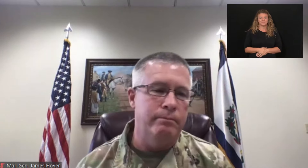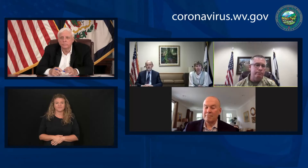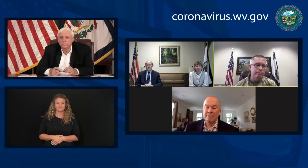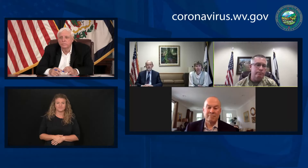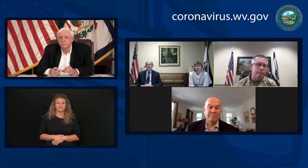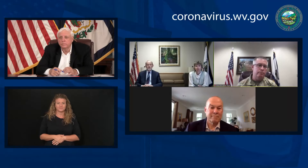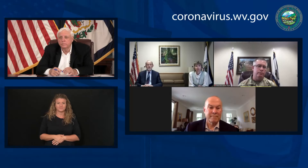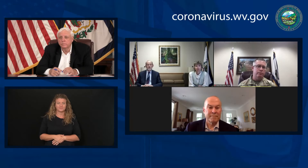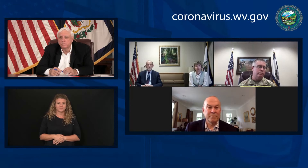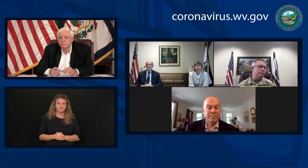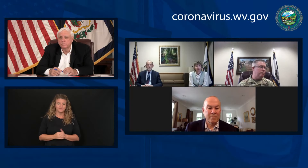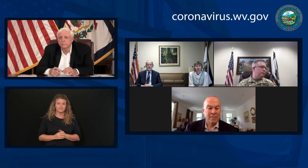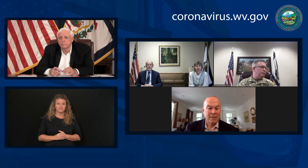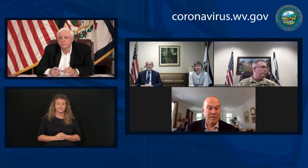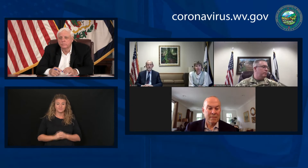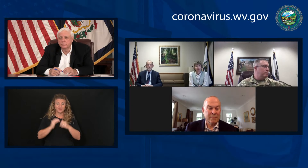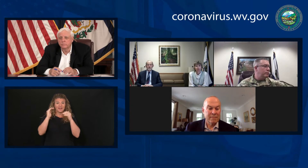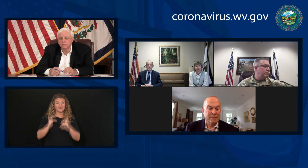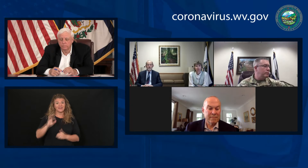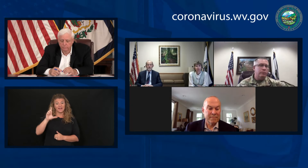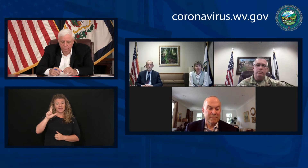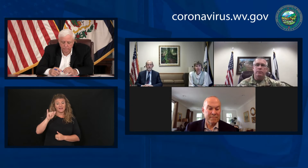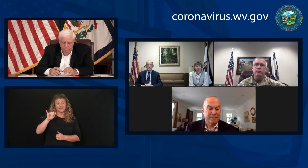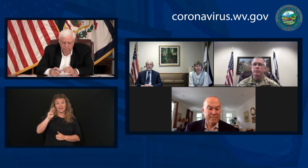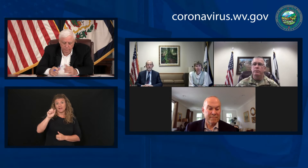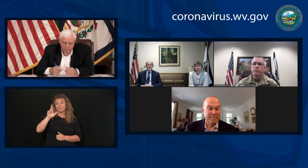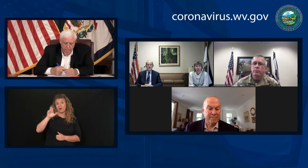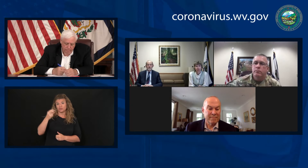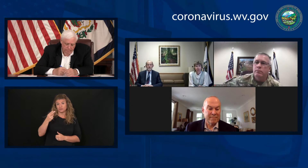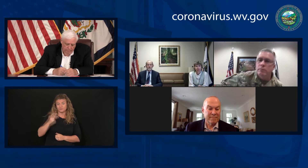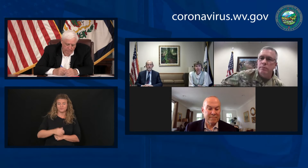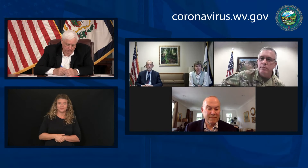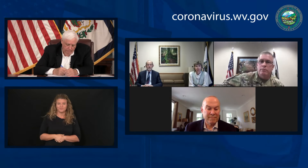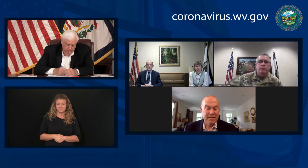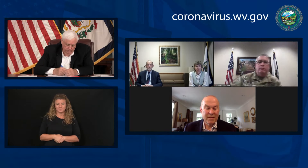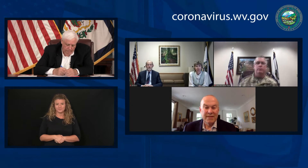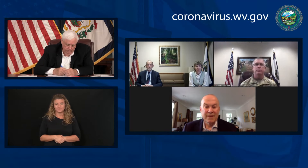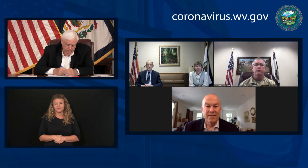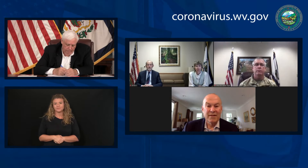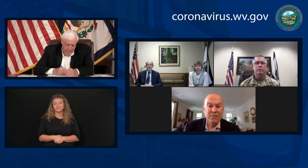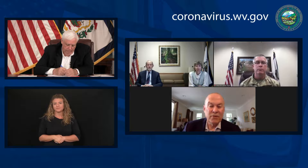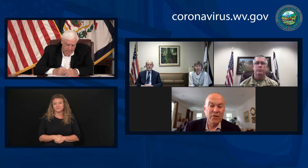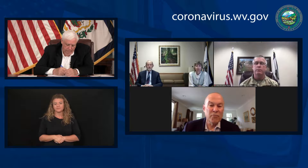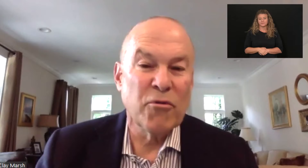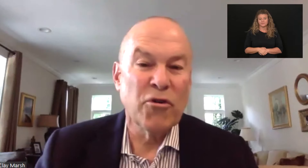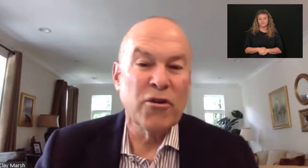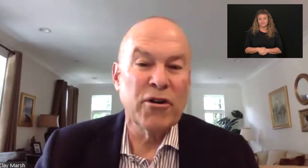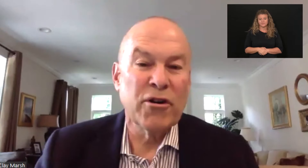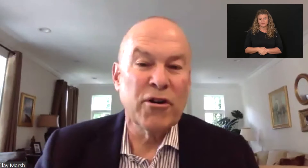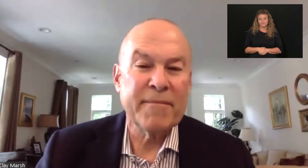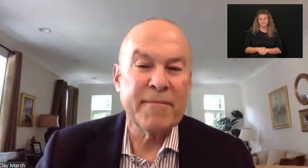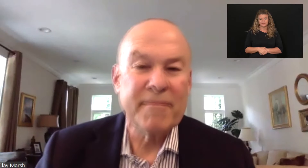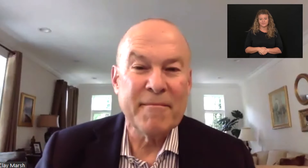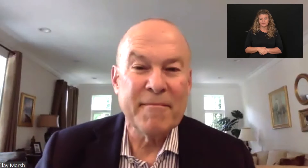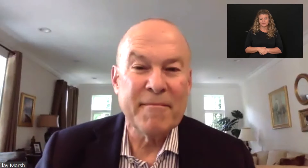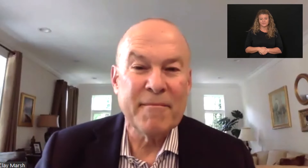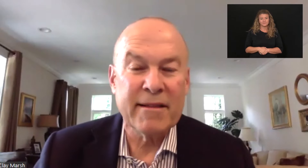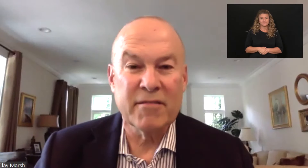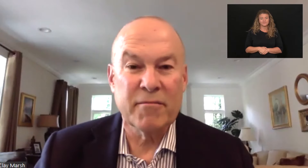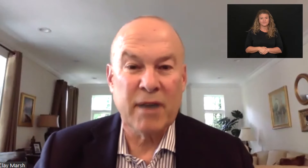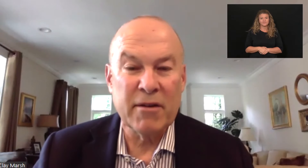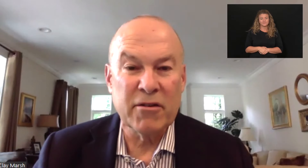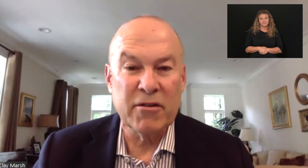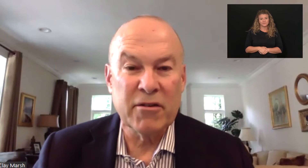Thank you, General. Next, we'll go to Dr. Clay Marsh, our coronavirus czar. Well, good morning. I'd like